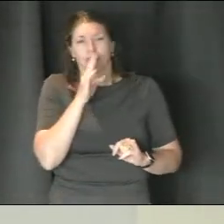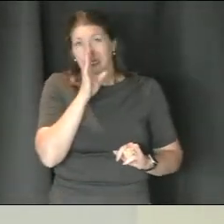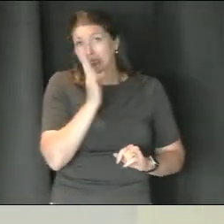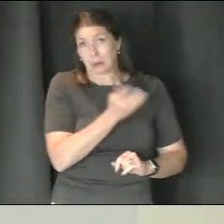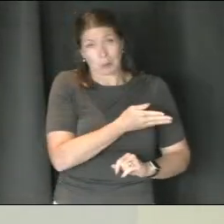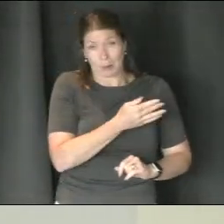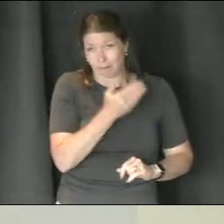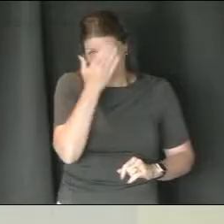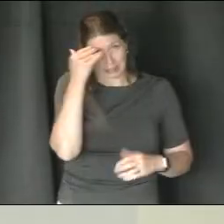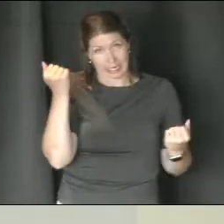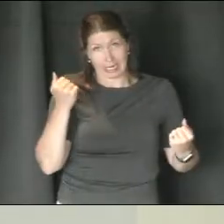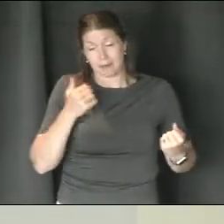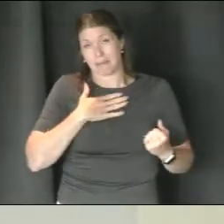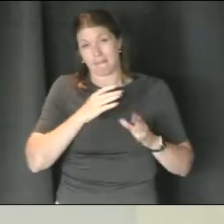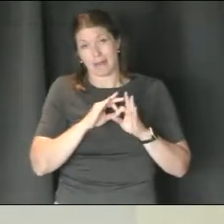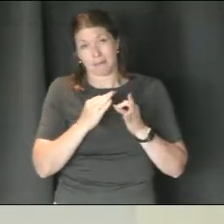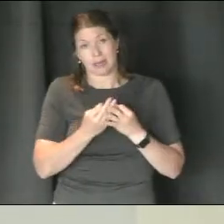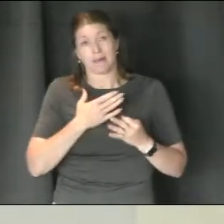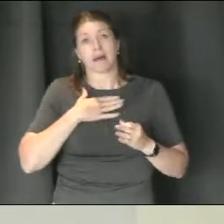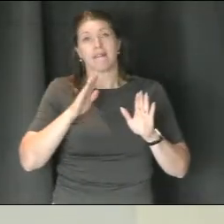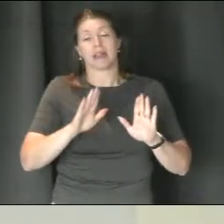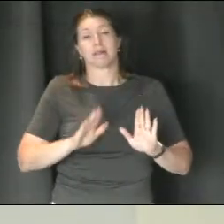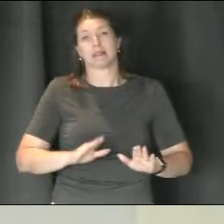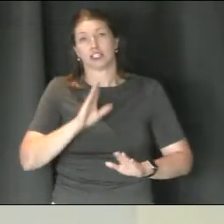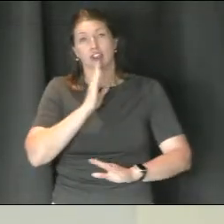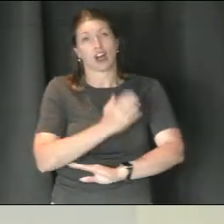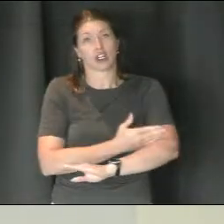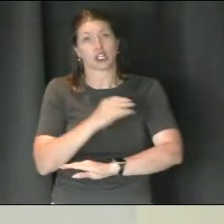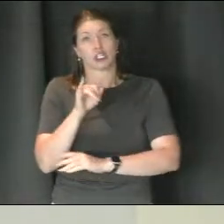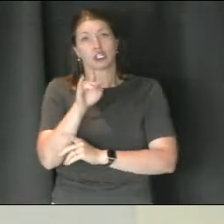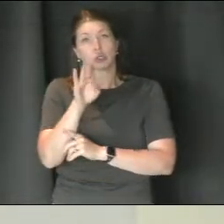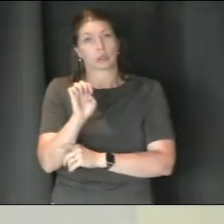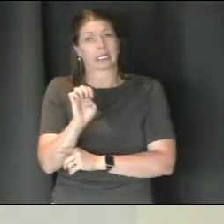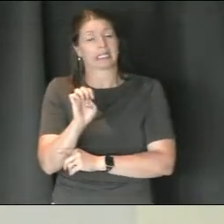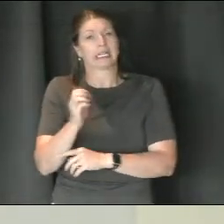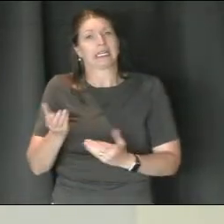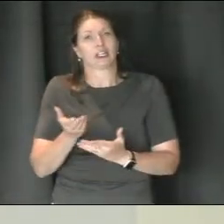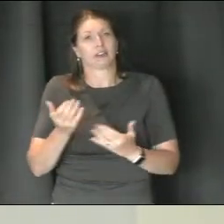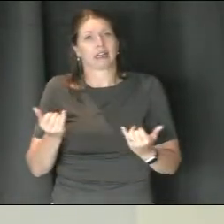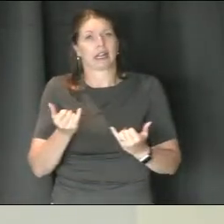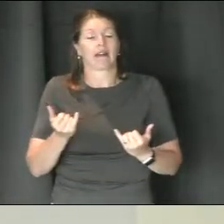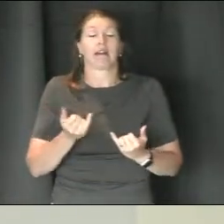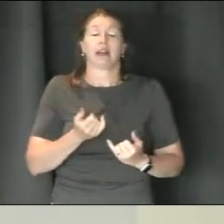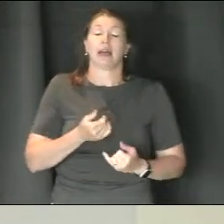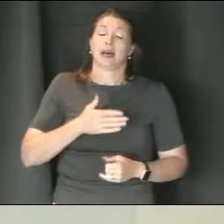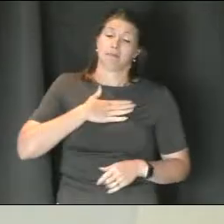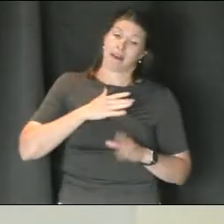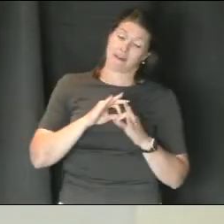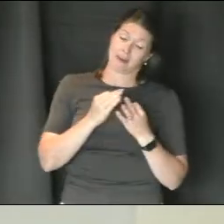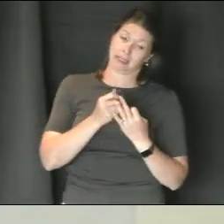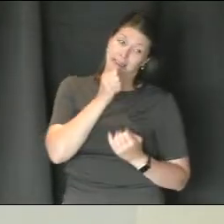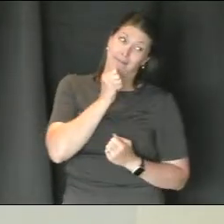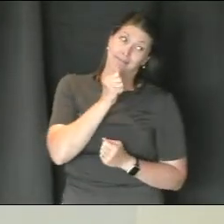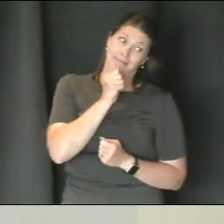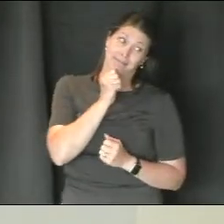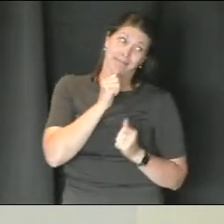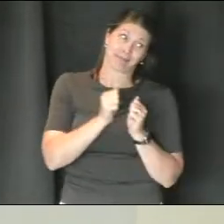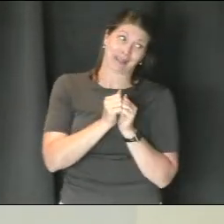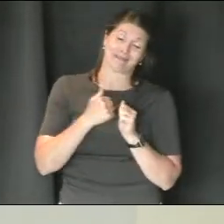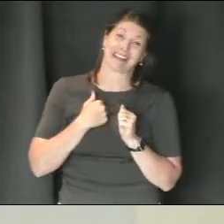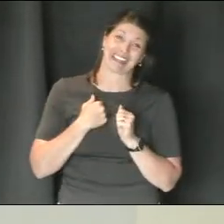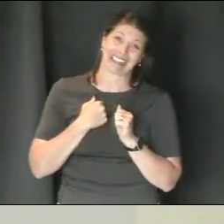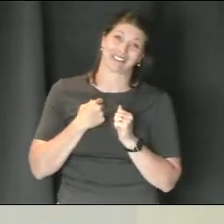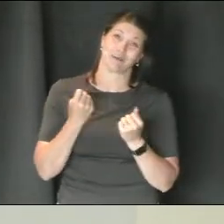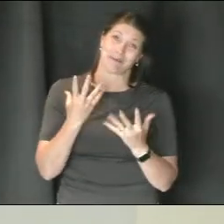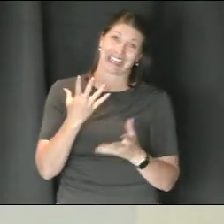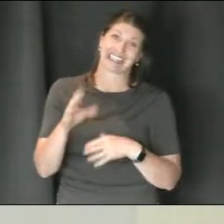amazing daughter, Julie, is here with me today. I gotta tell you, they've put up with me over the years,